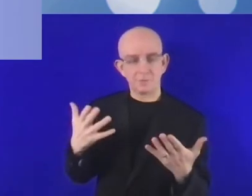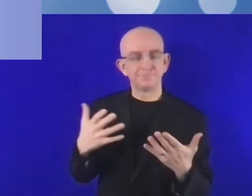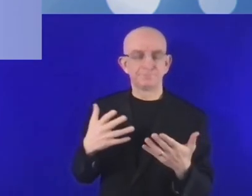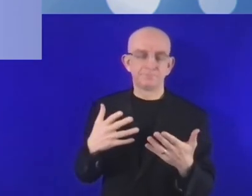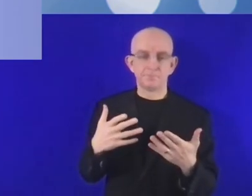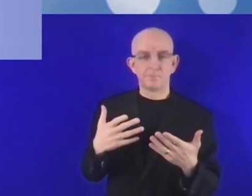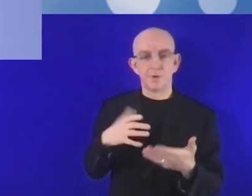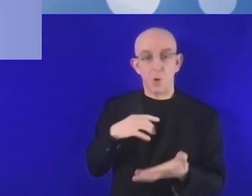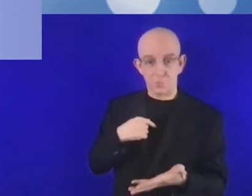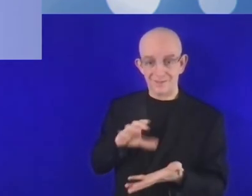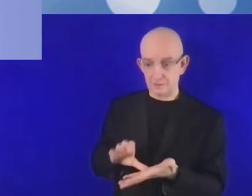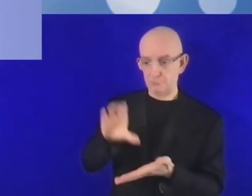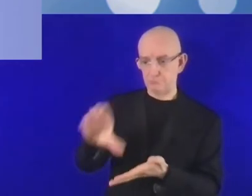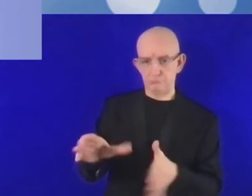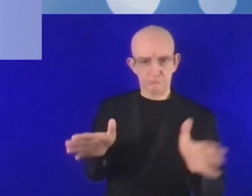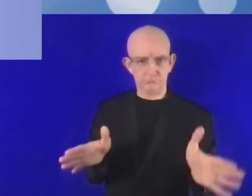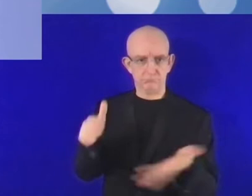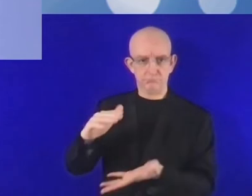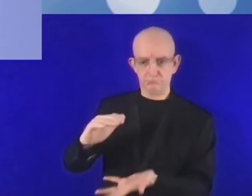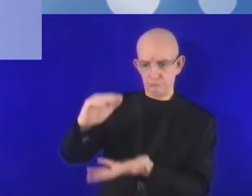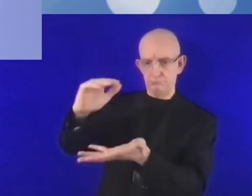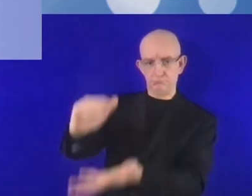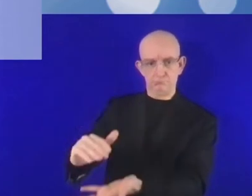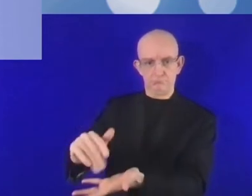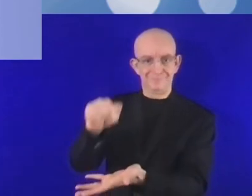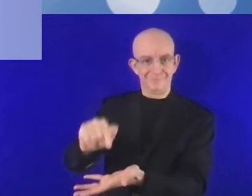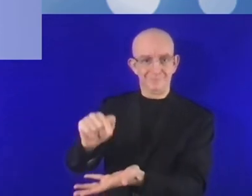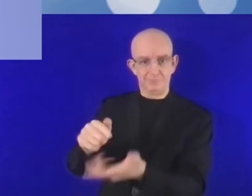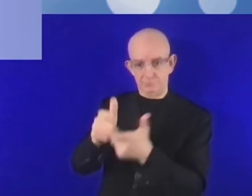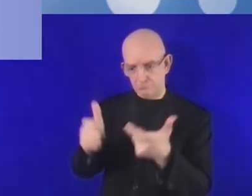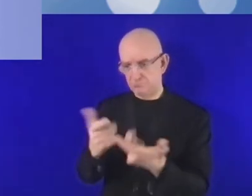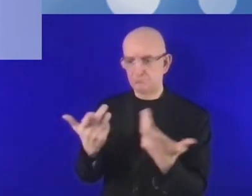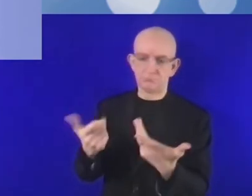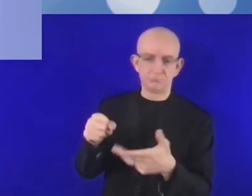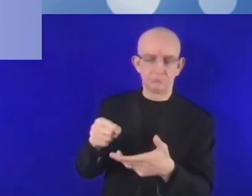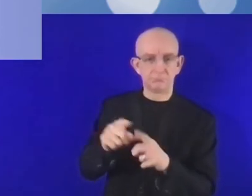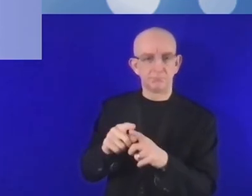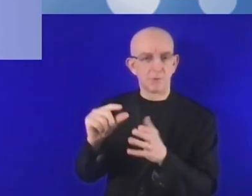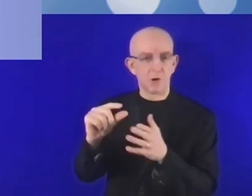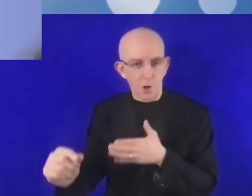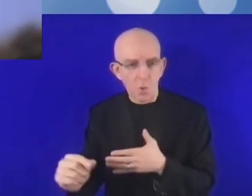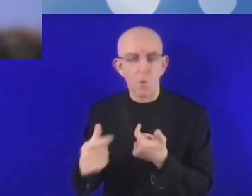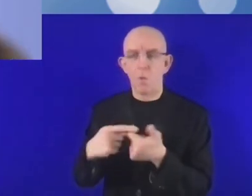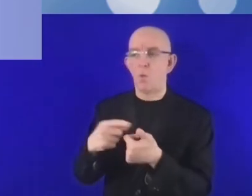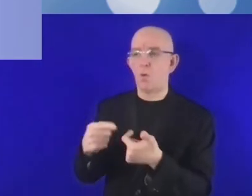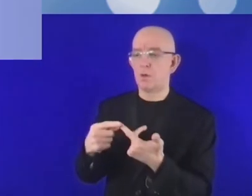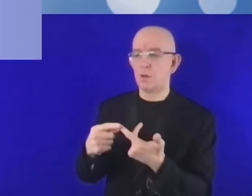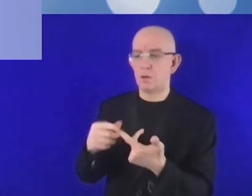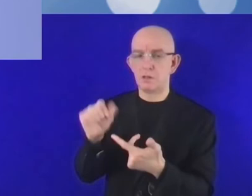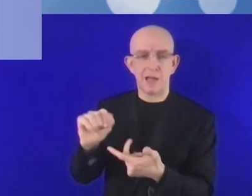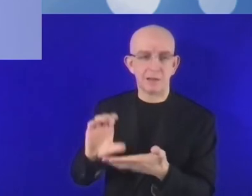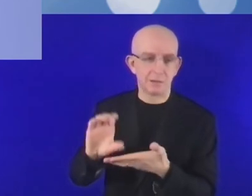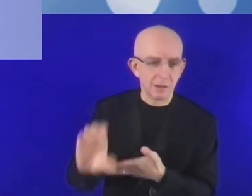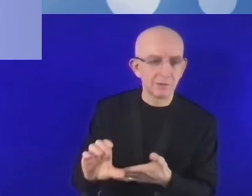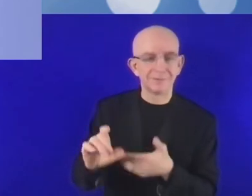quasi equity financing but what is very important we are blending our financing